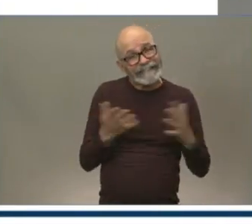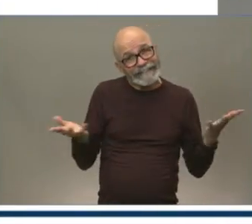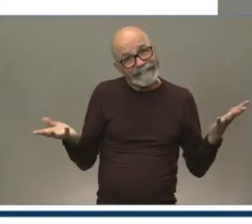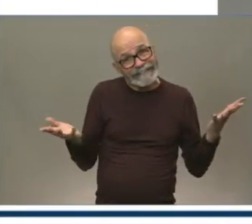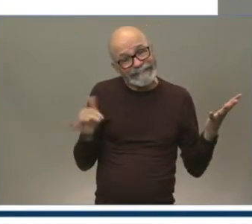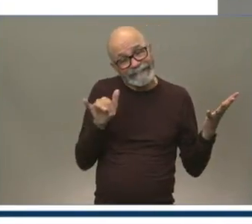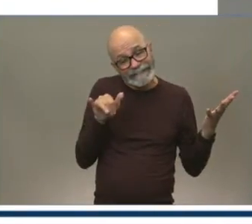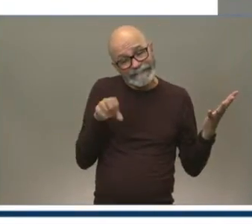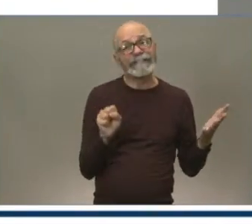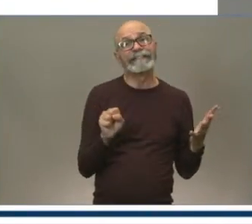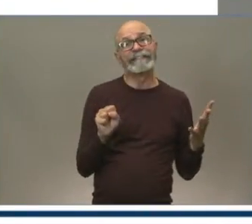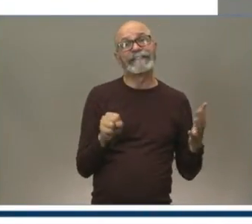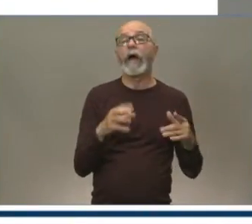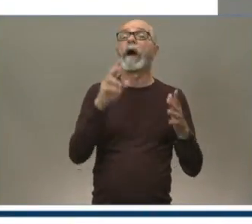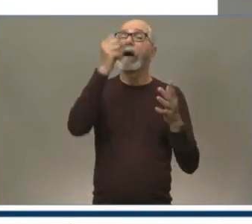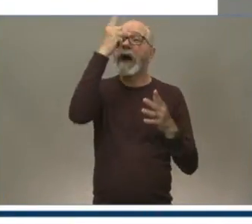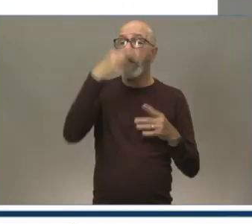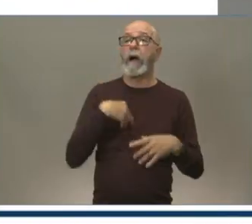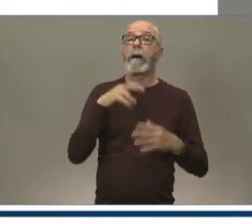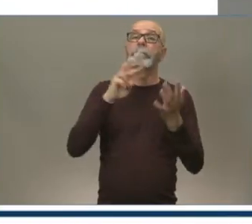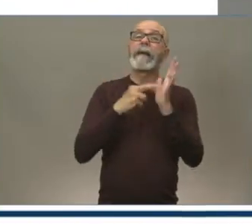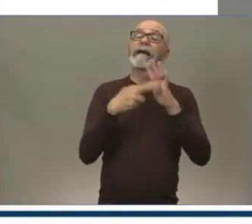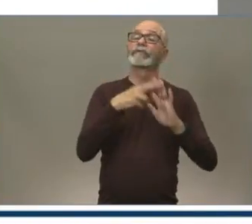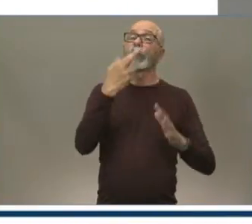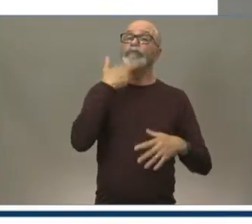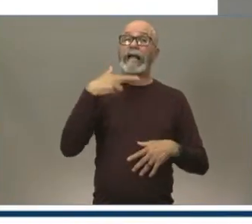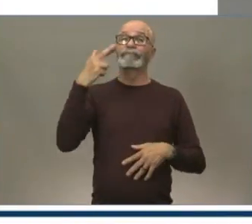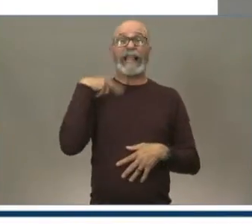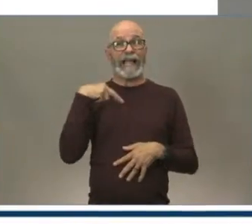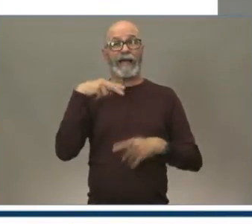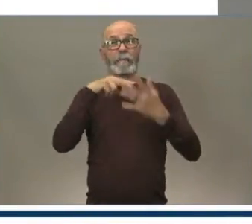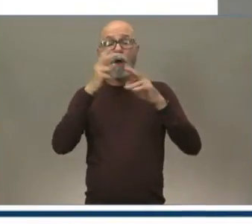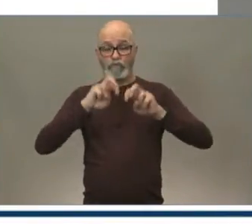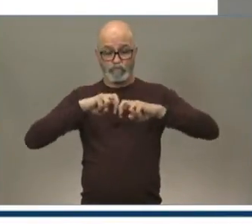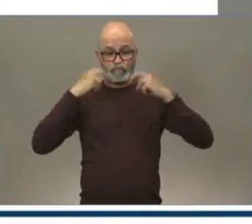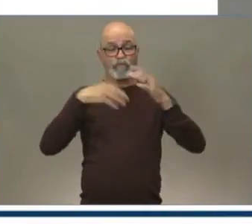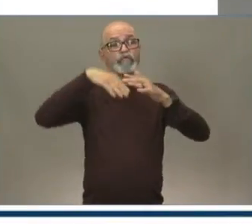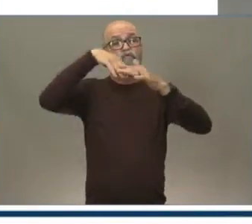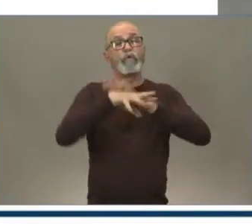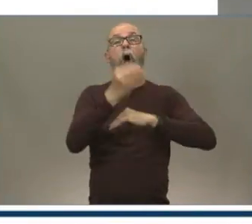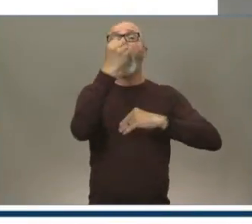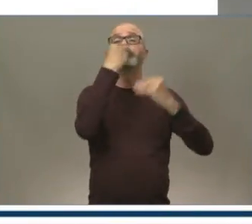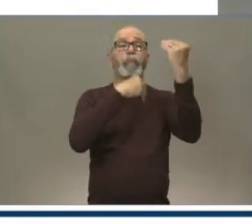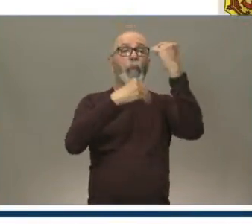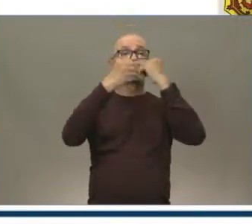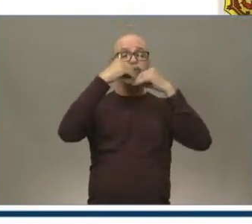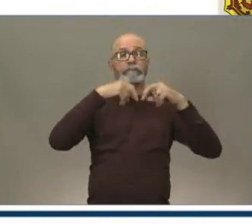aren't entirely closed. They're closed for seated service. Go ahead with your follow-up, Victoria.